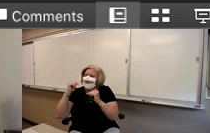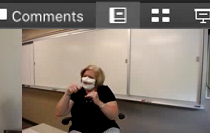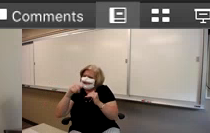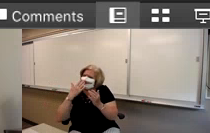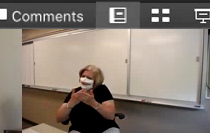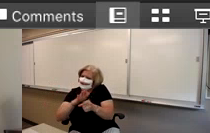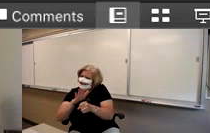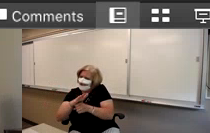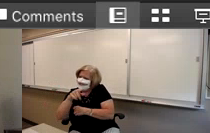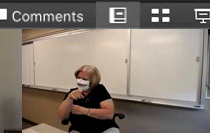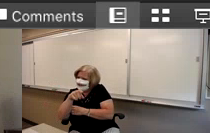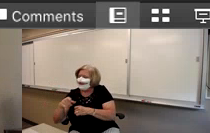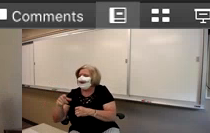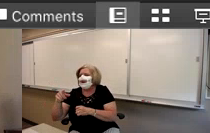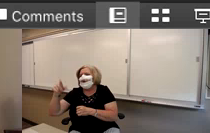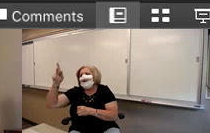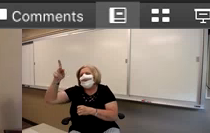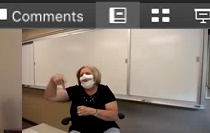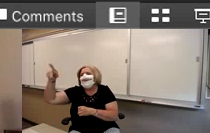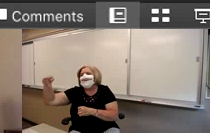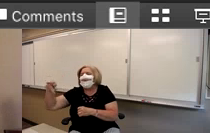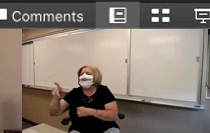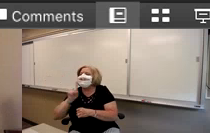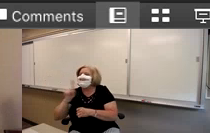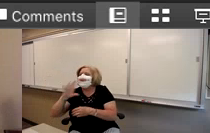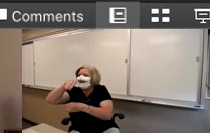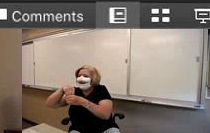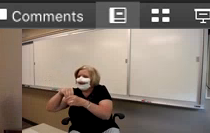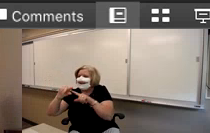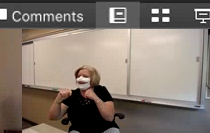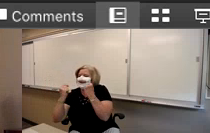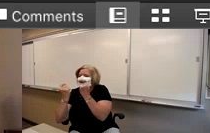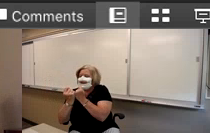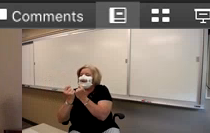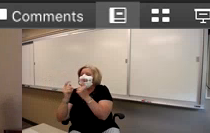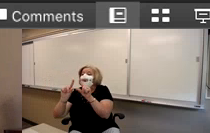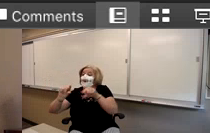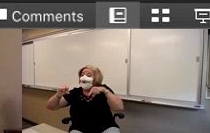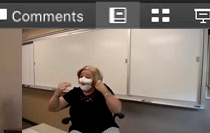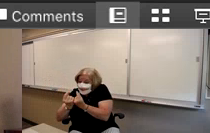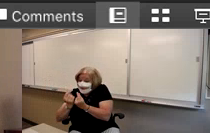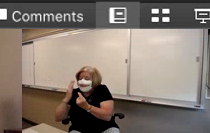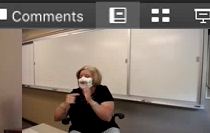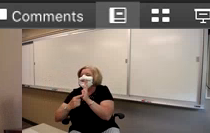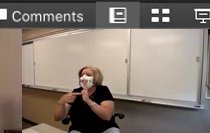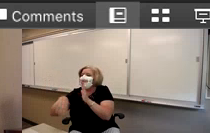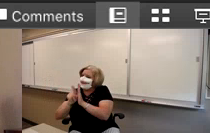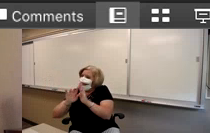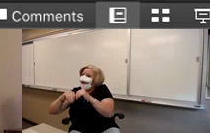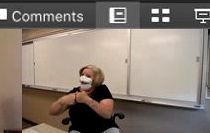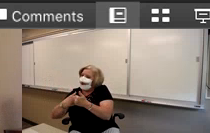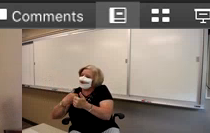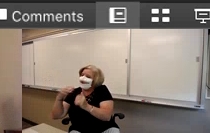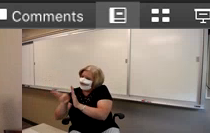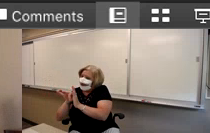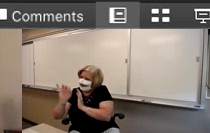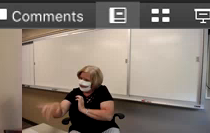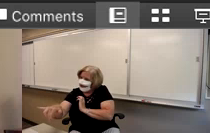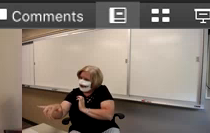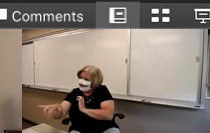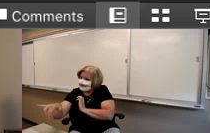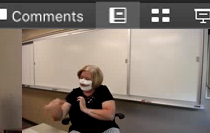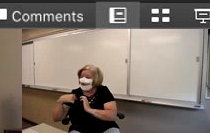The PowerPoint is actually in the Teams group, and I'm going to show that here in a minute, how to get to that. So, but those are